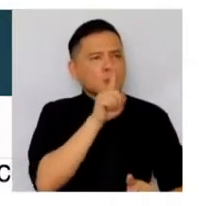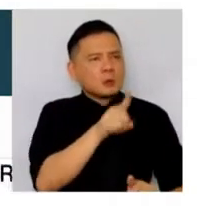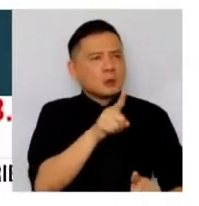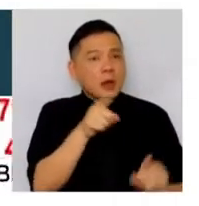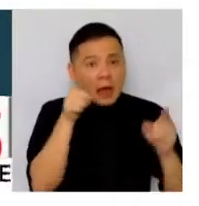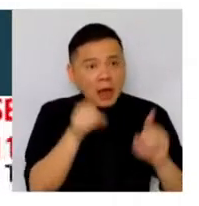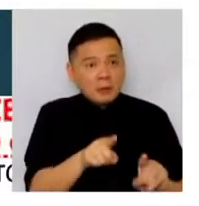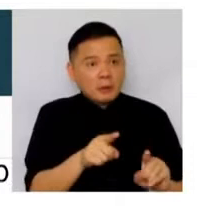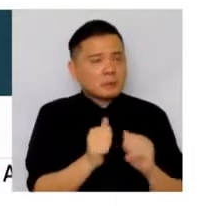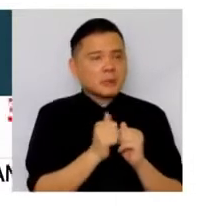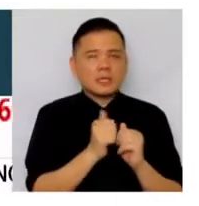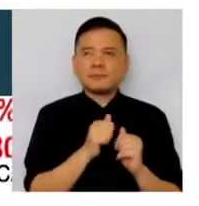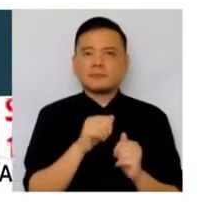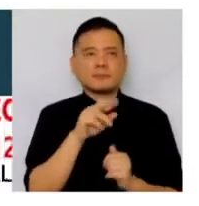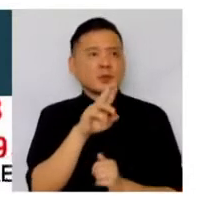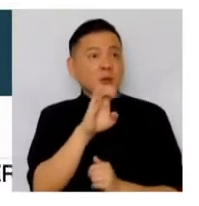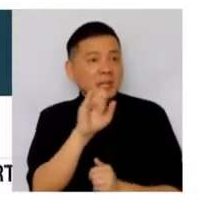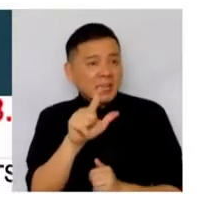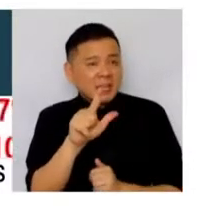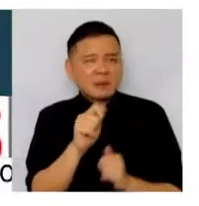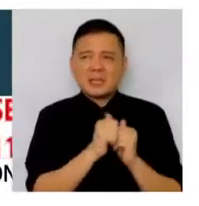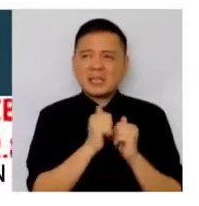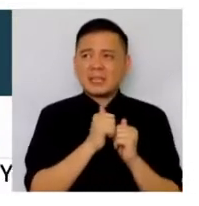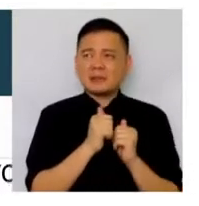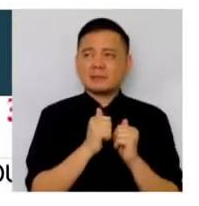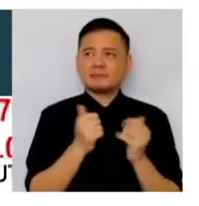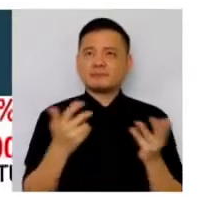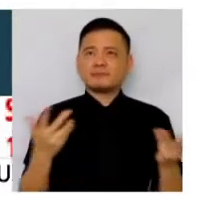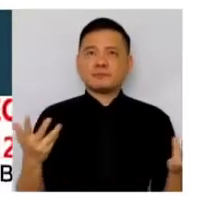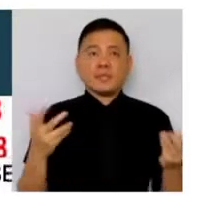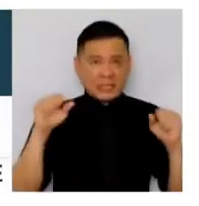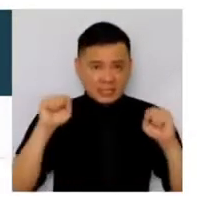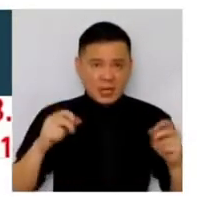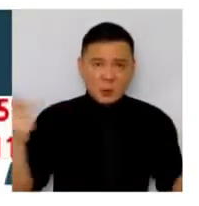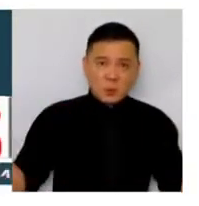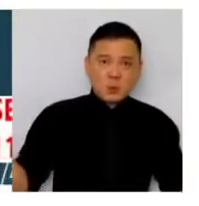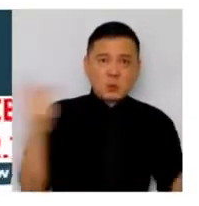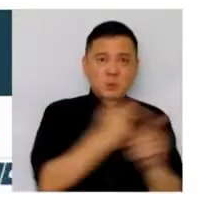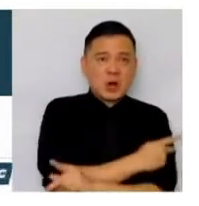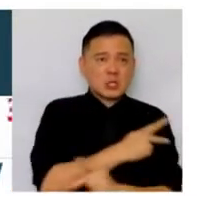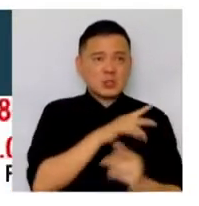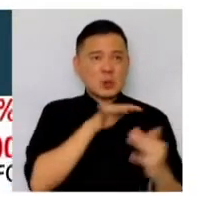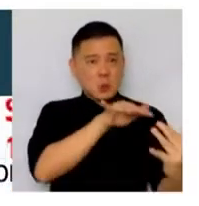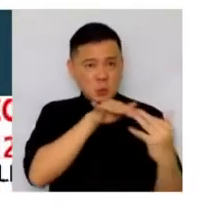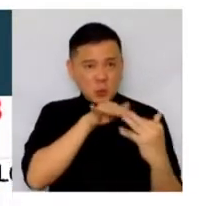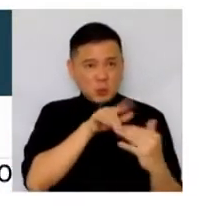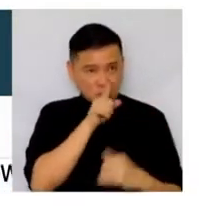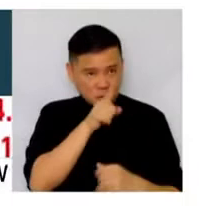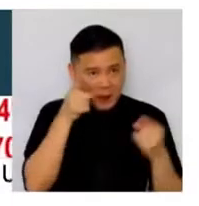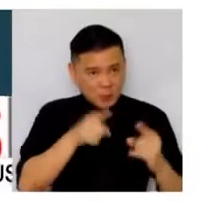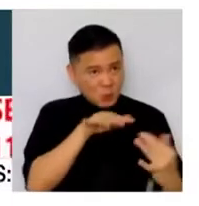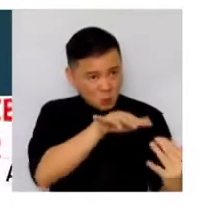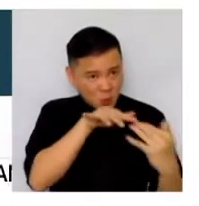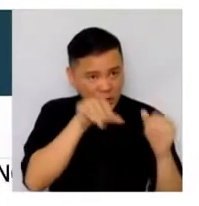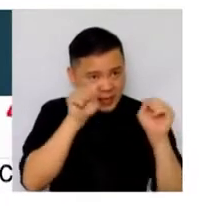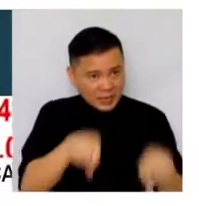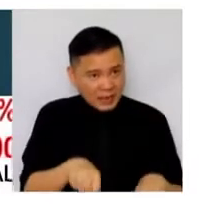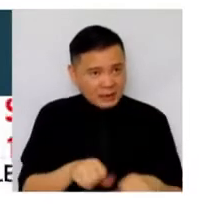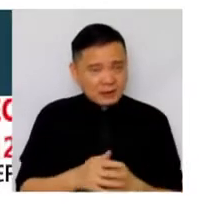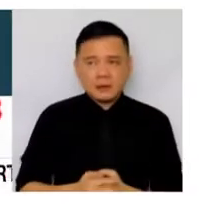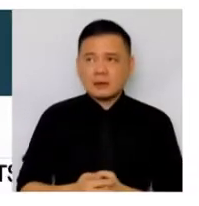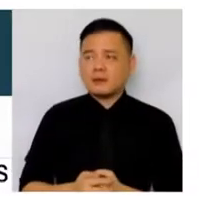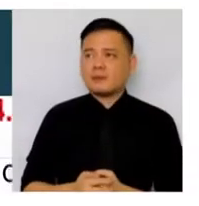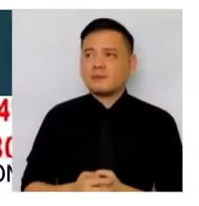Real, I mean, having a tendency to evolve into something else, like a full-blown war. Yeah, I think it goes